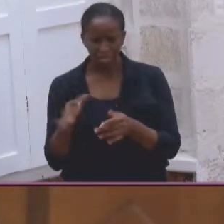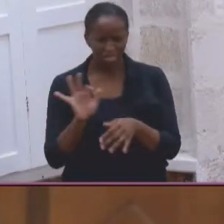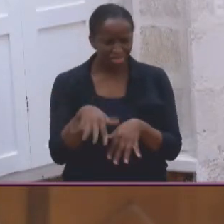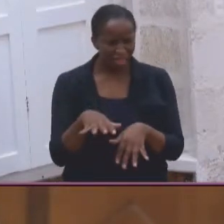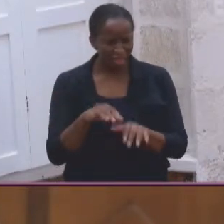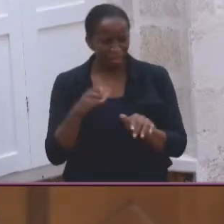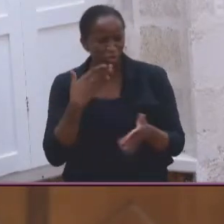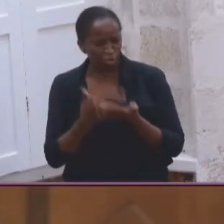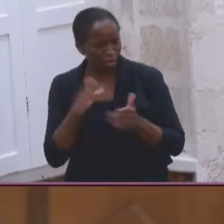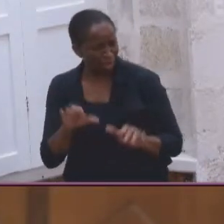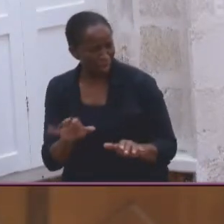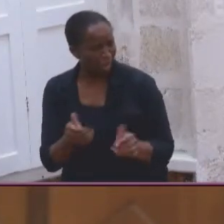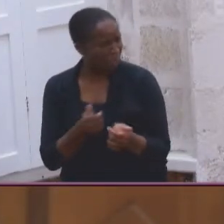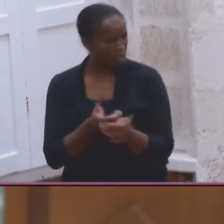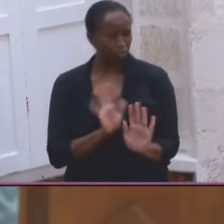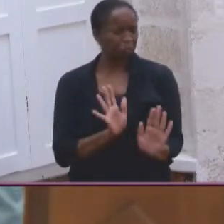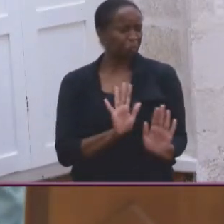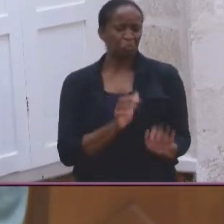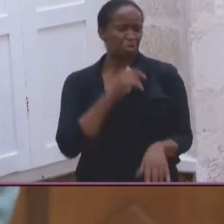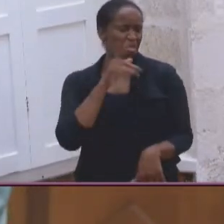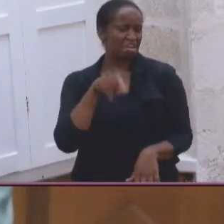history.